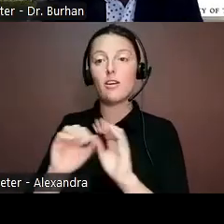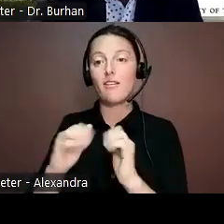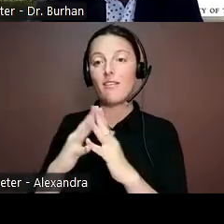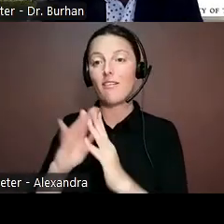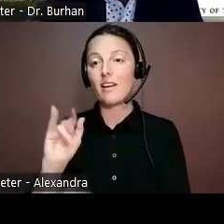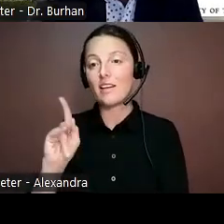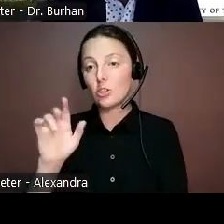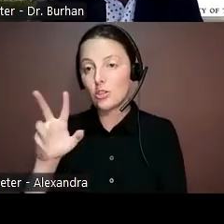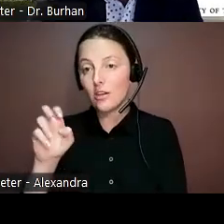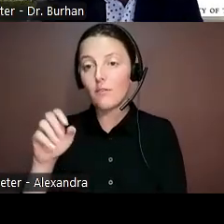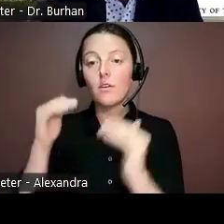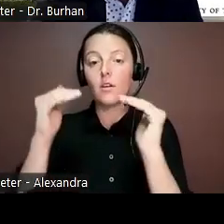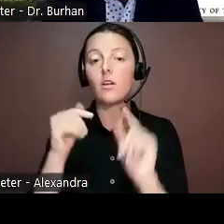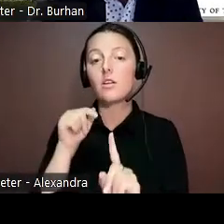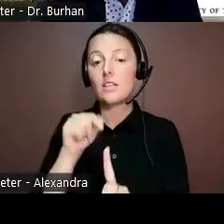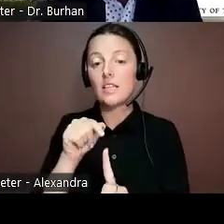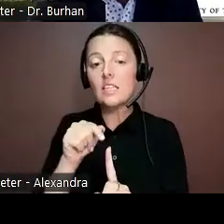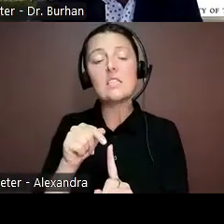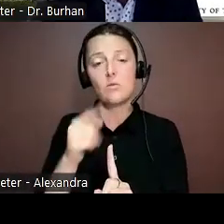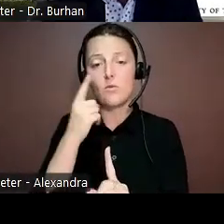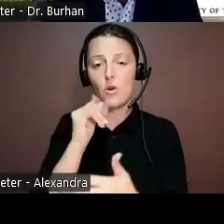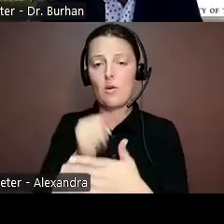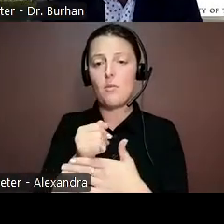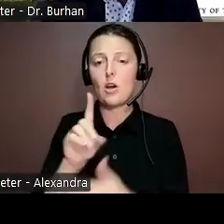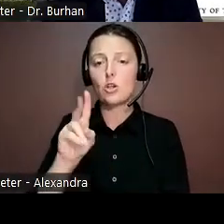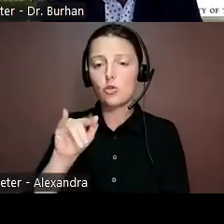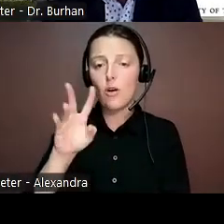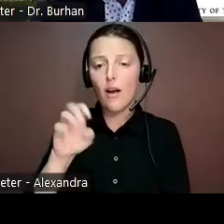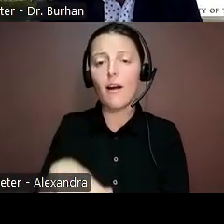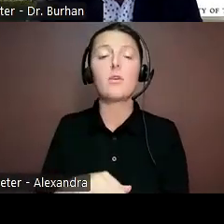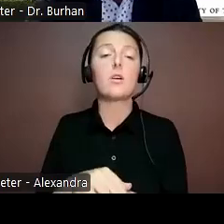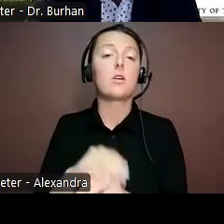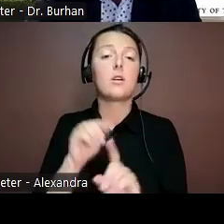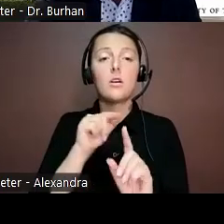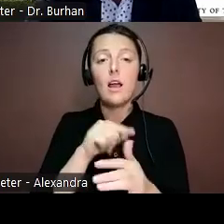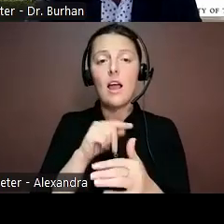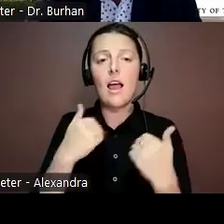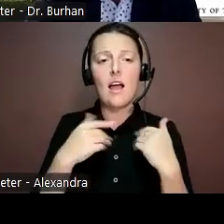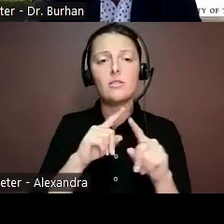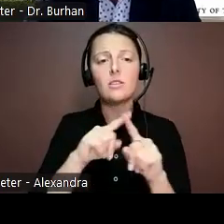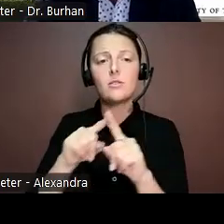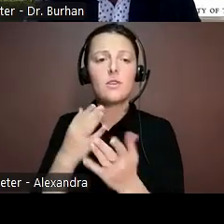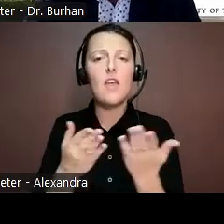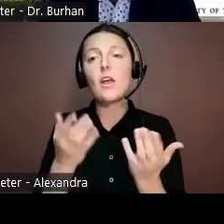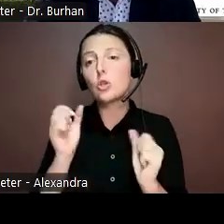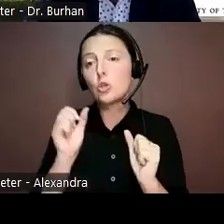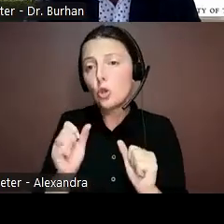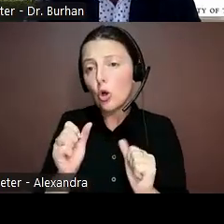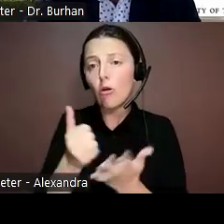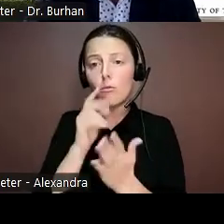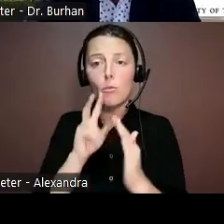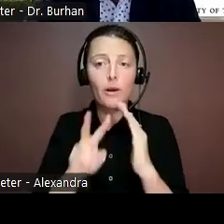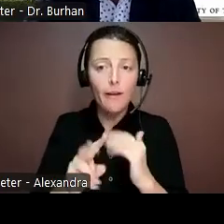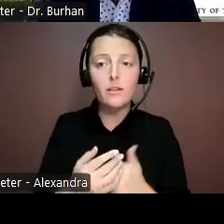be a predictor, emotional dysregulation could be a predictor, impulse control. So, we do have now tools that are